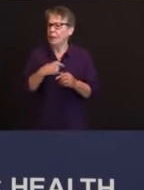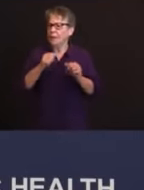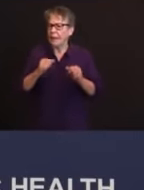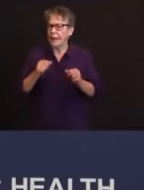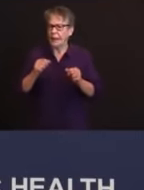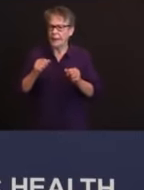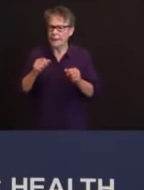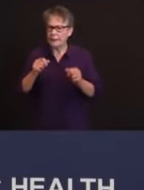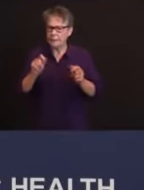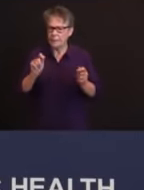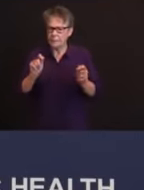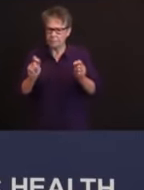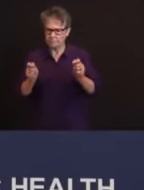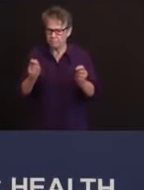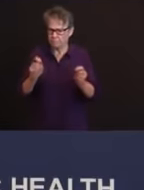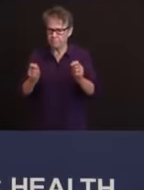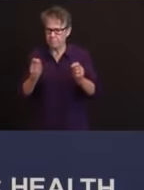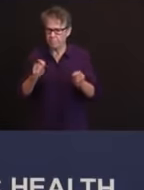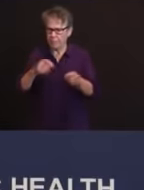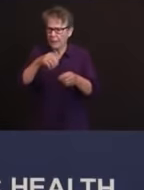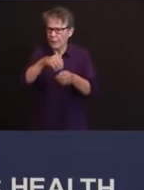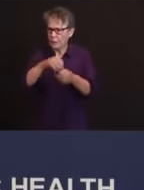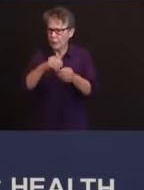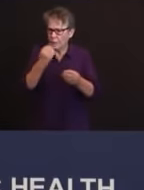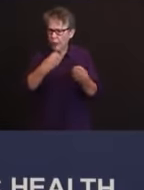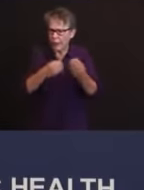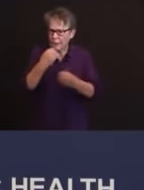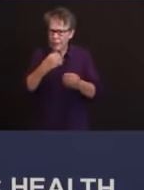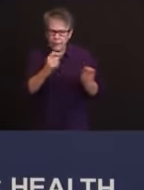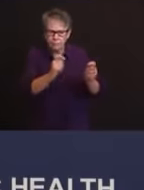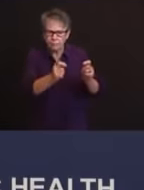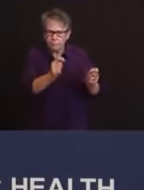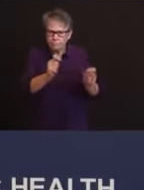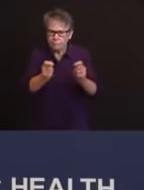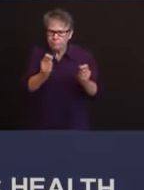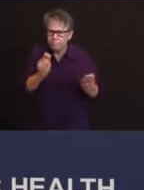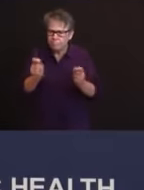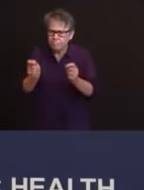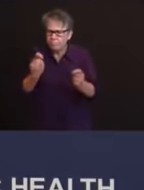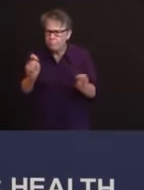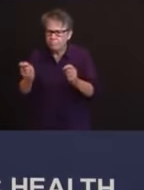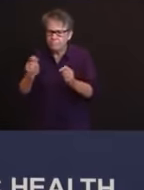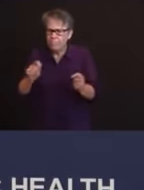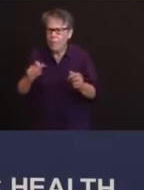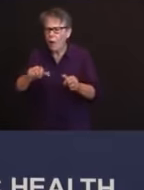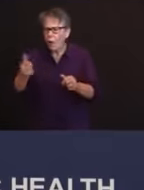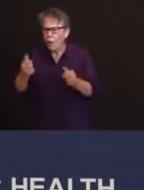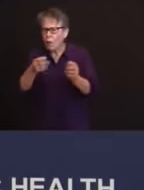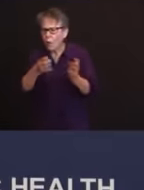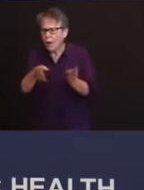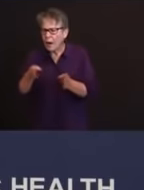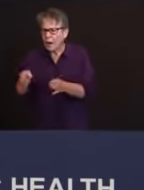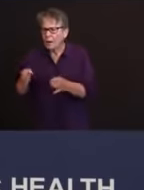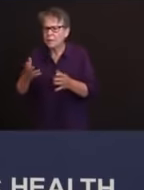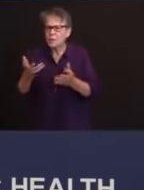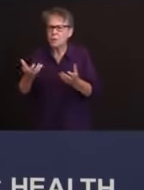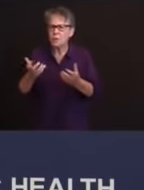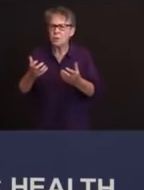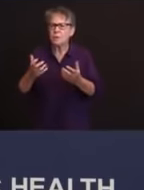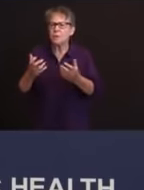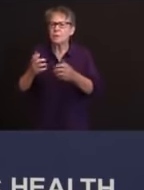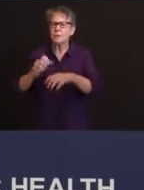said this many times before as it relates to other steps. We want to draw lines in the sand that Pat and his colleagues can